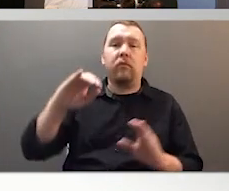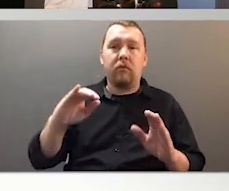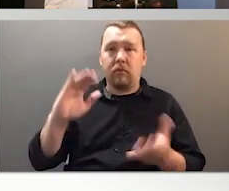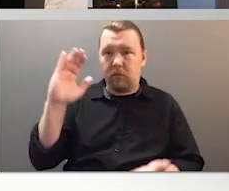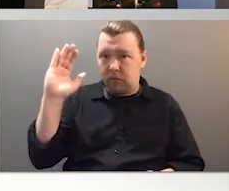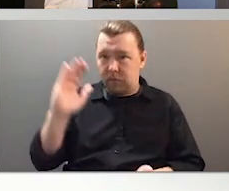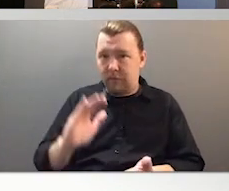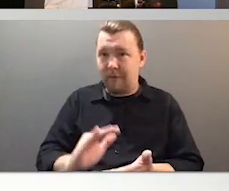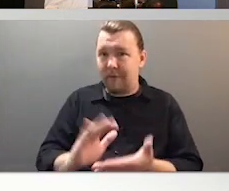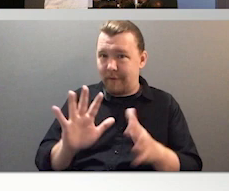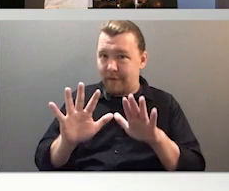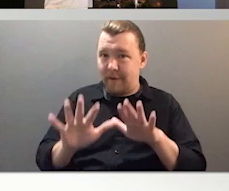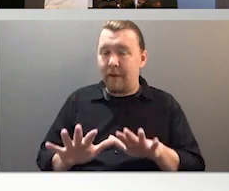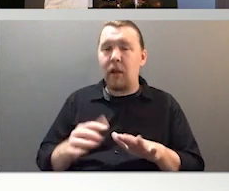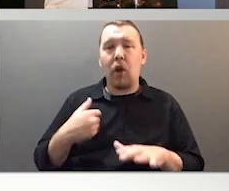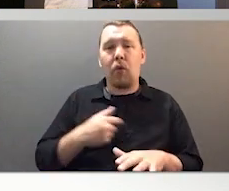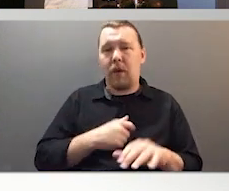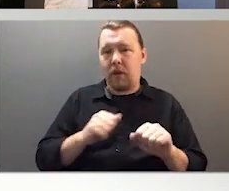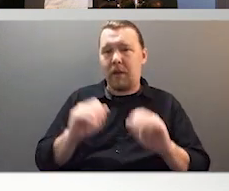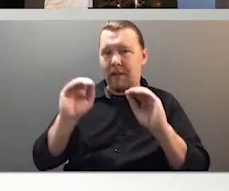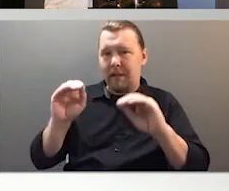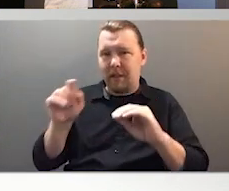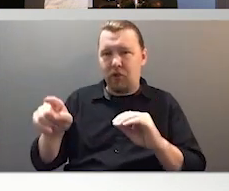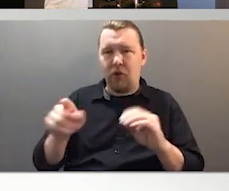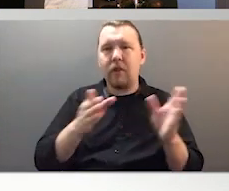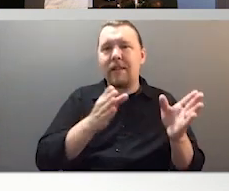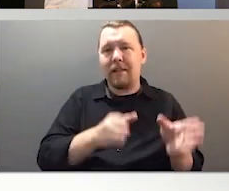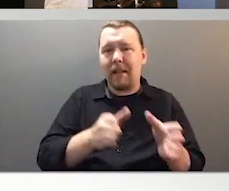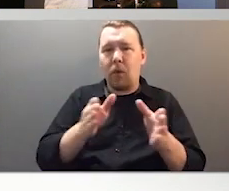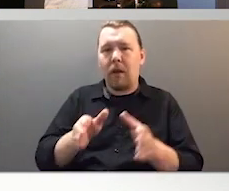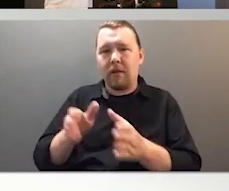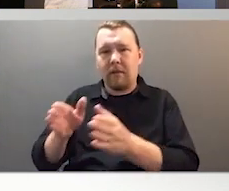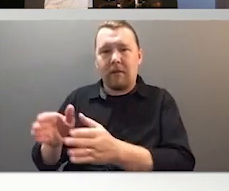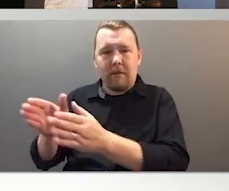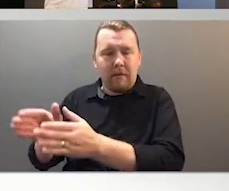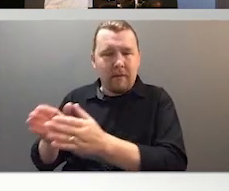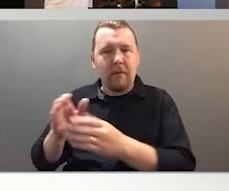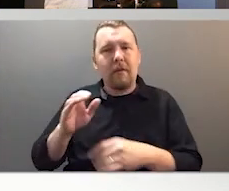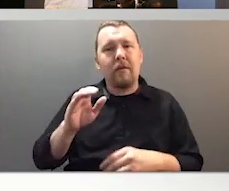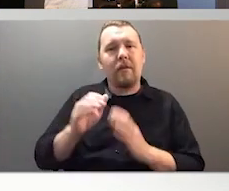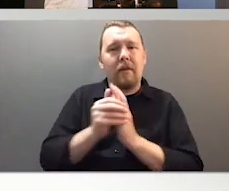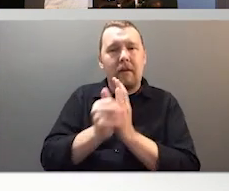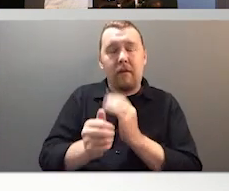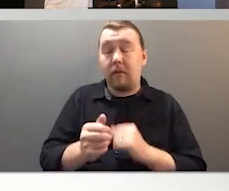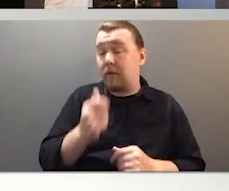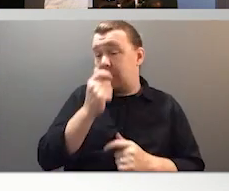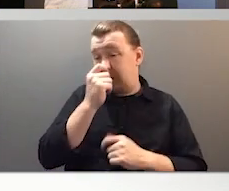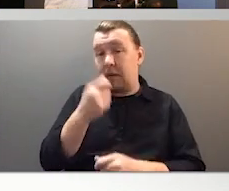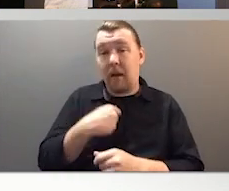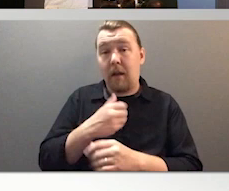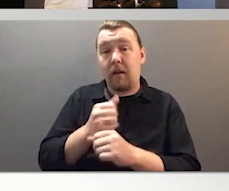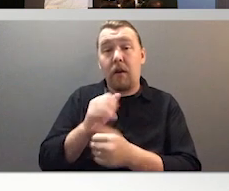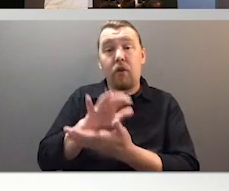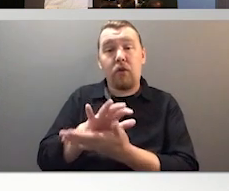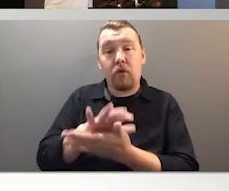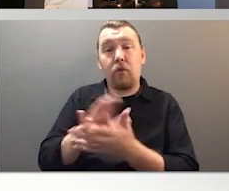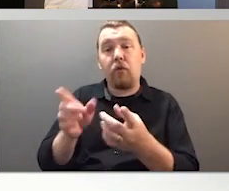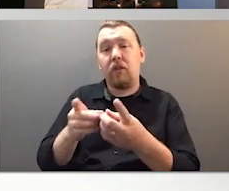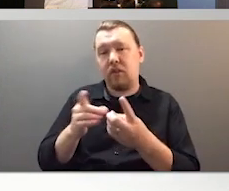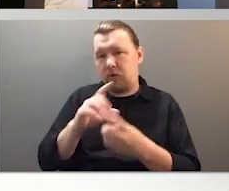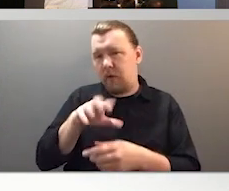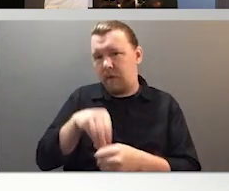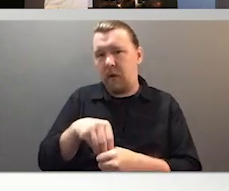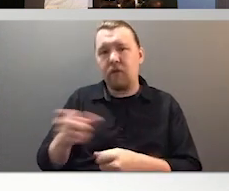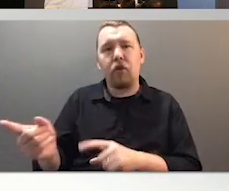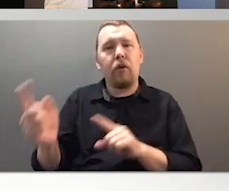we actually were able to teach some sequencing skills. And it was interesting that I got the school district involved. Like, she would go down to the nurse's